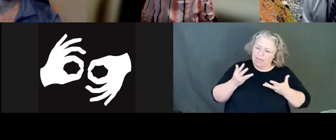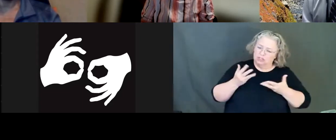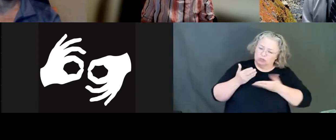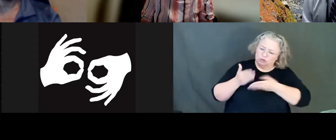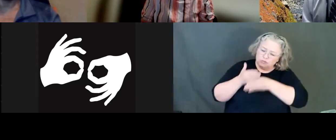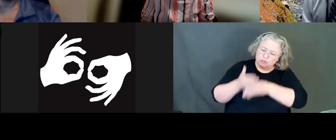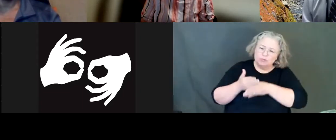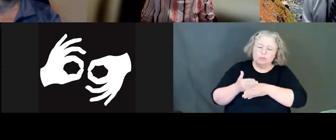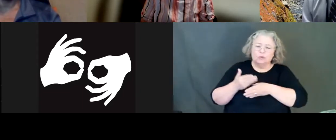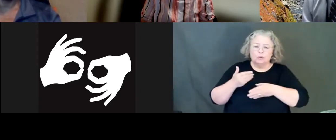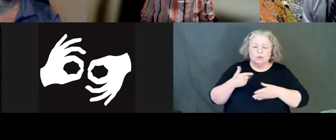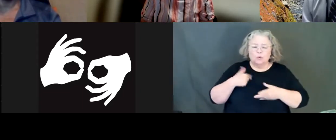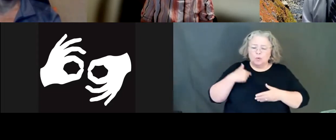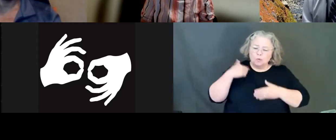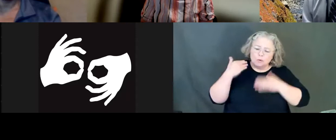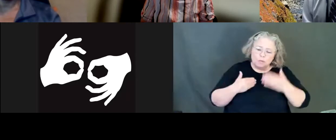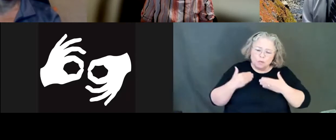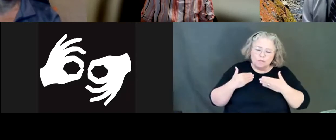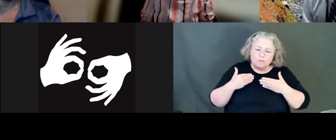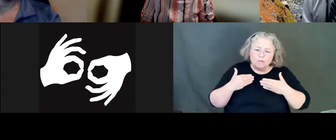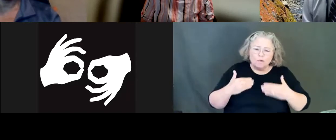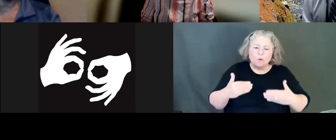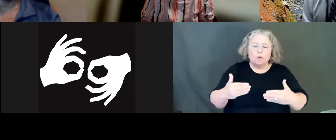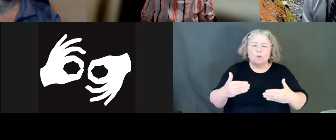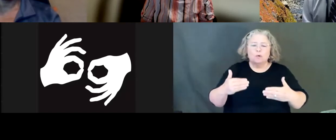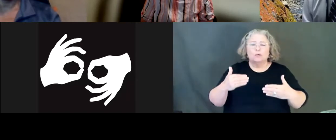are moving forward in a way that